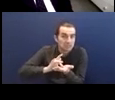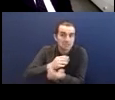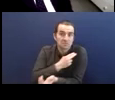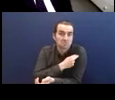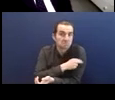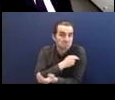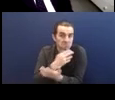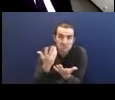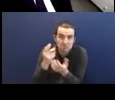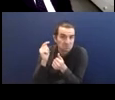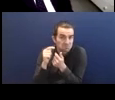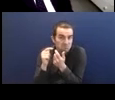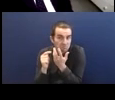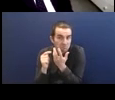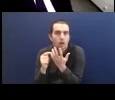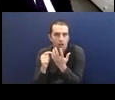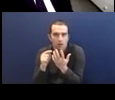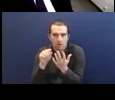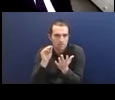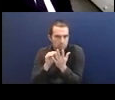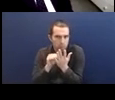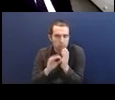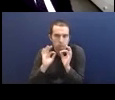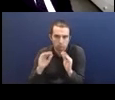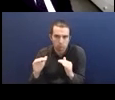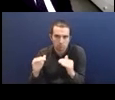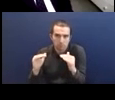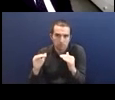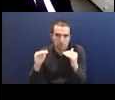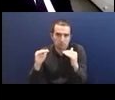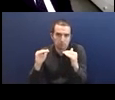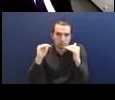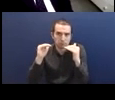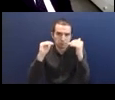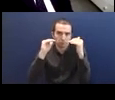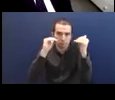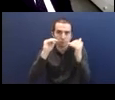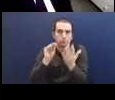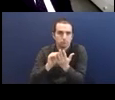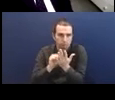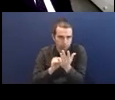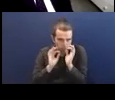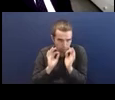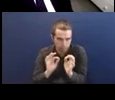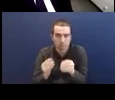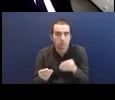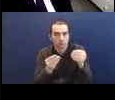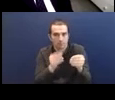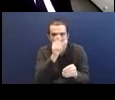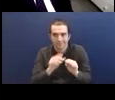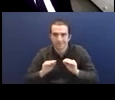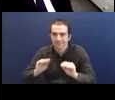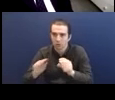information moves to the next school so that those teachers knows exactly how to handle that